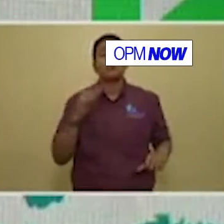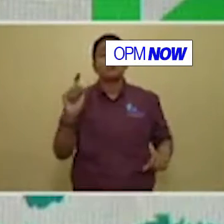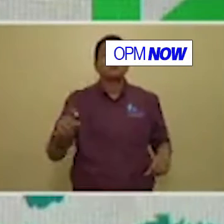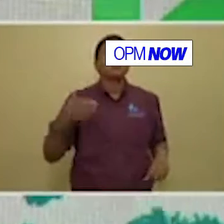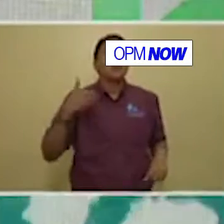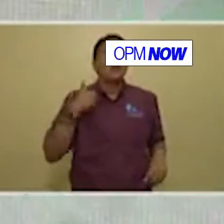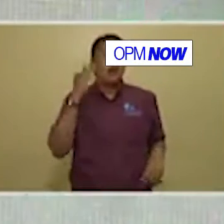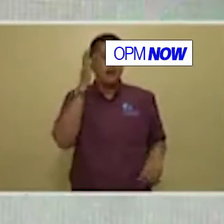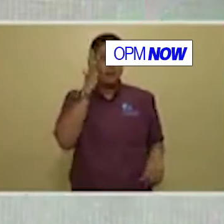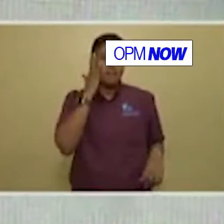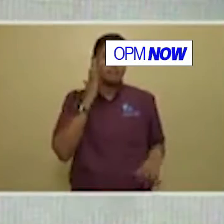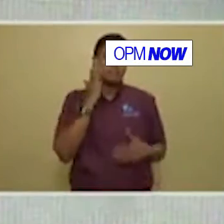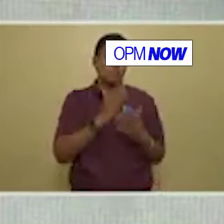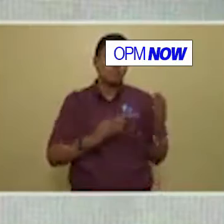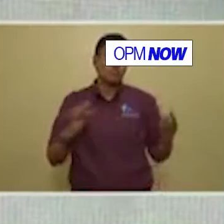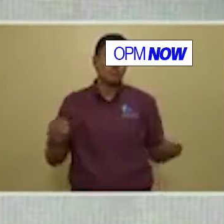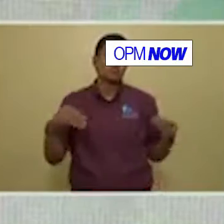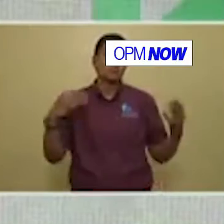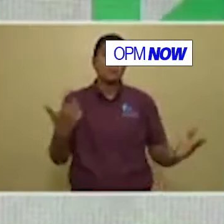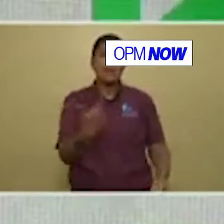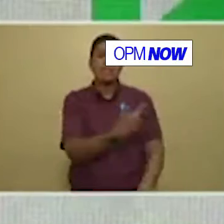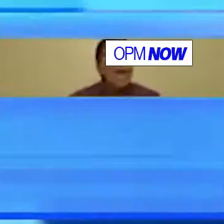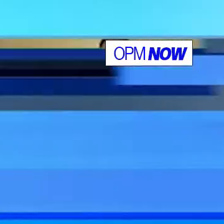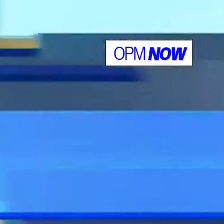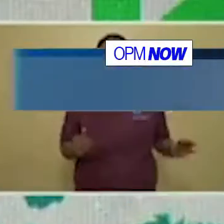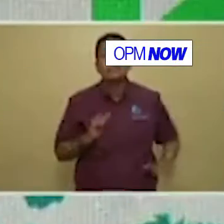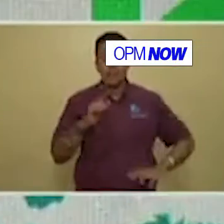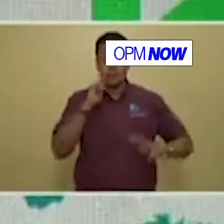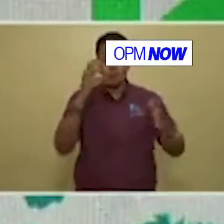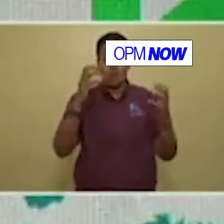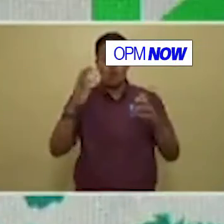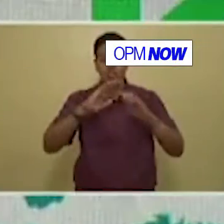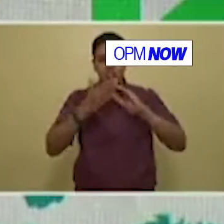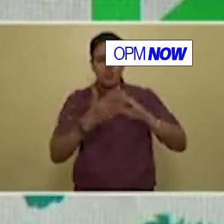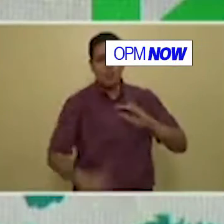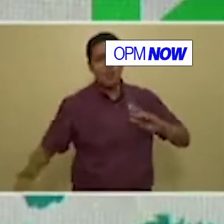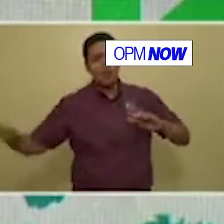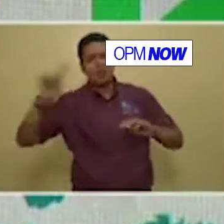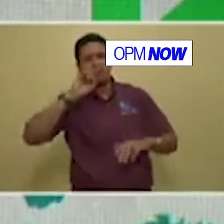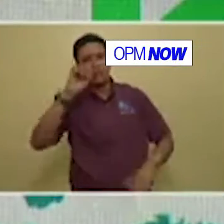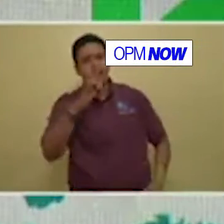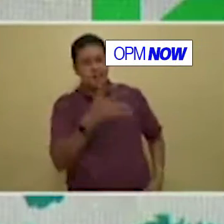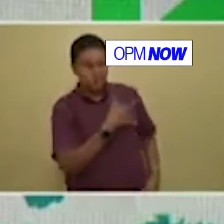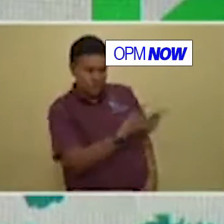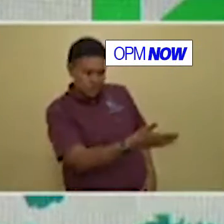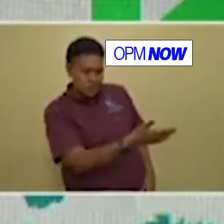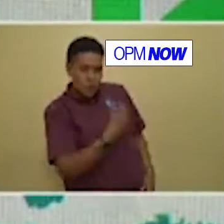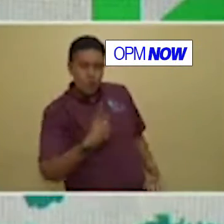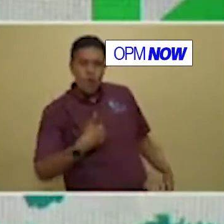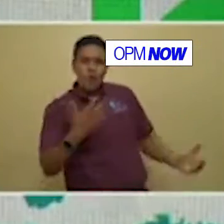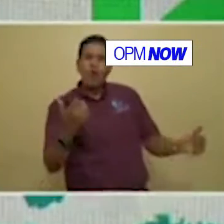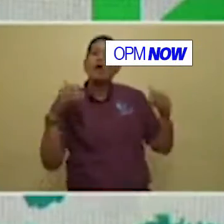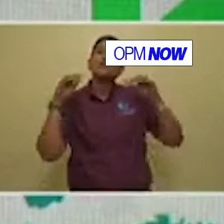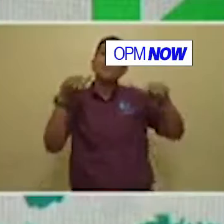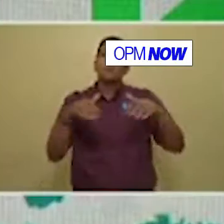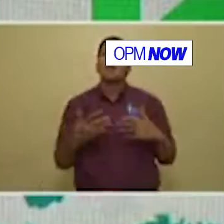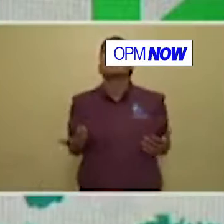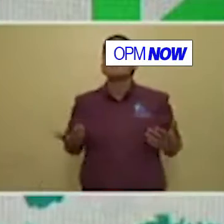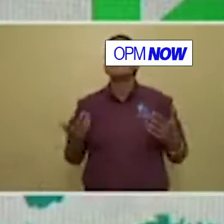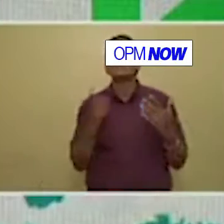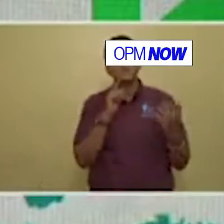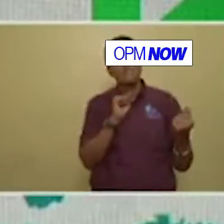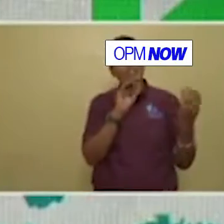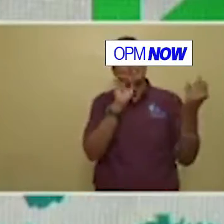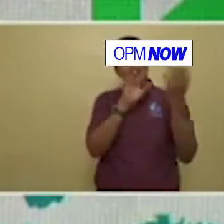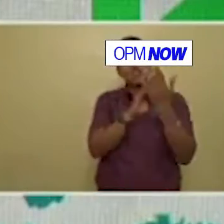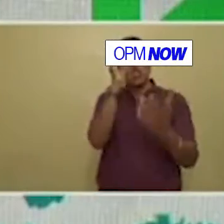have some supplies of vaccines. I want the country to appreciate that we want to go back